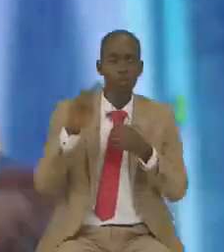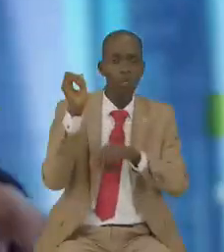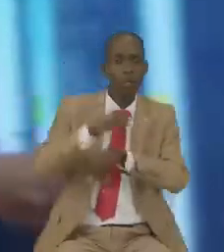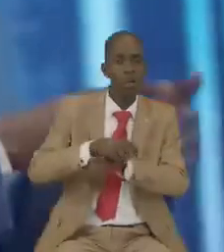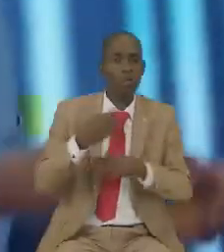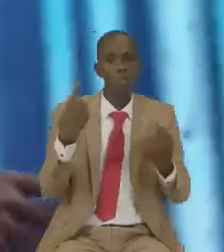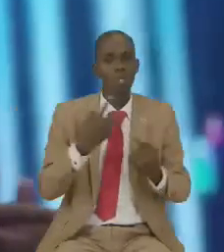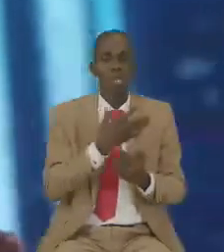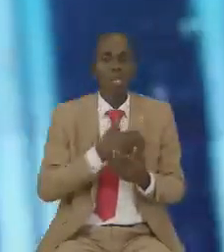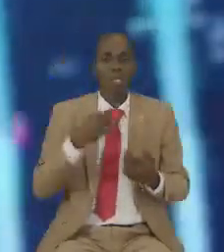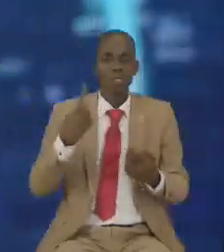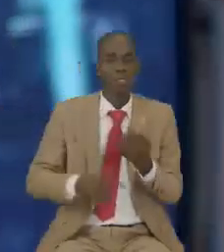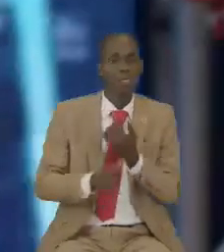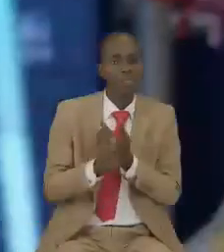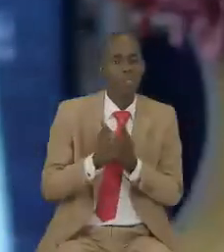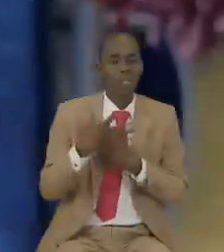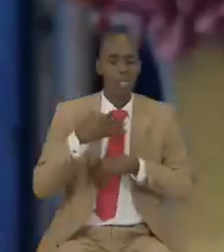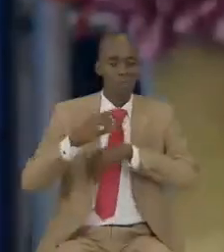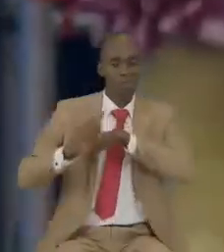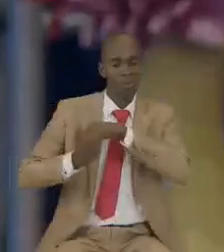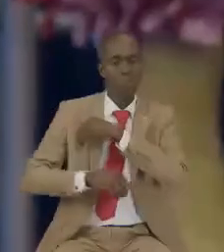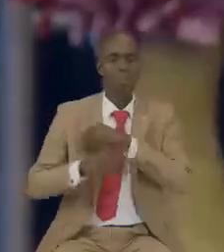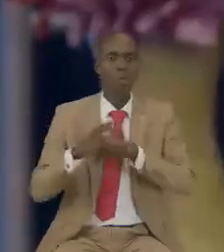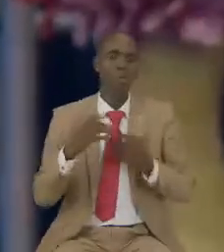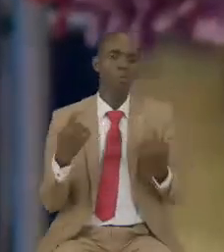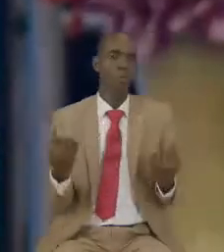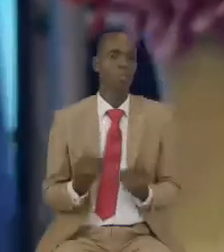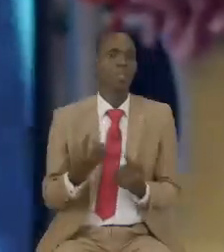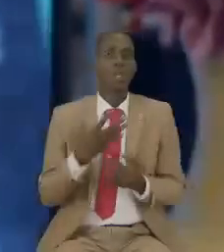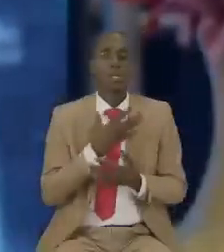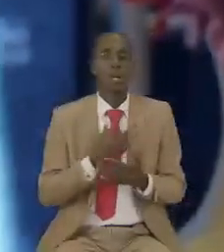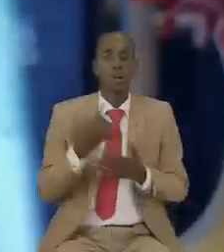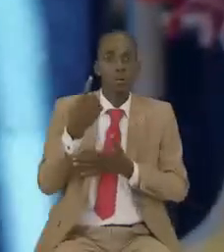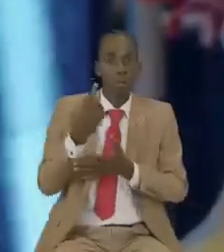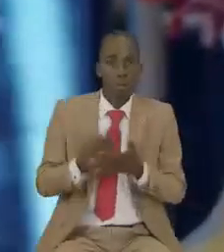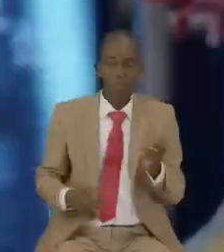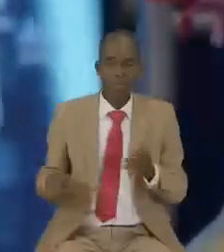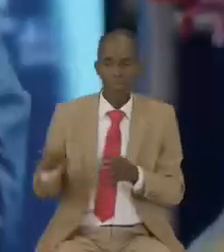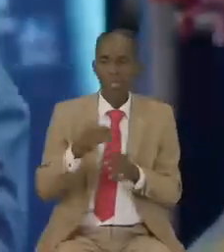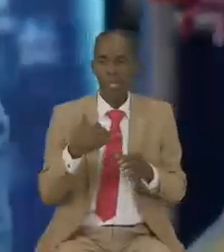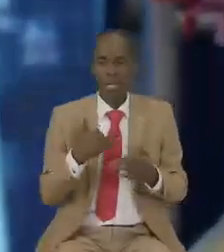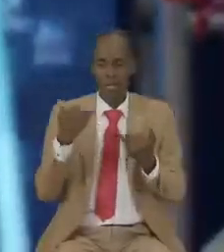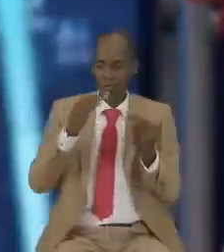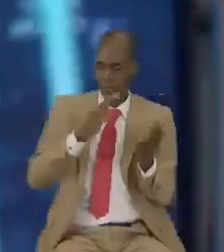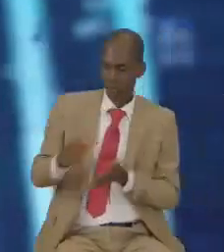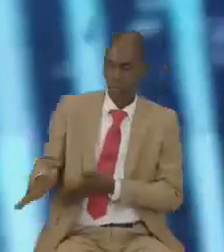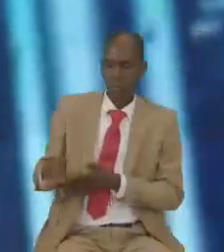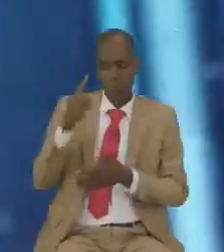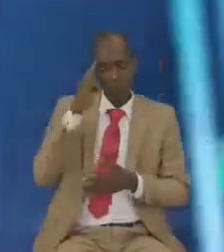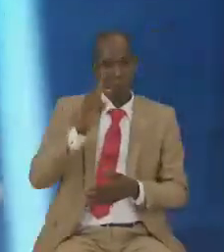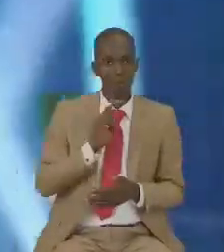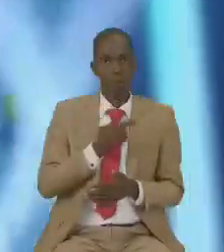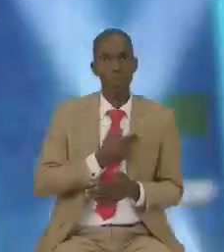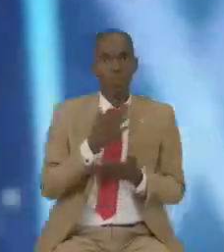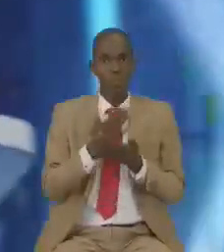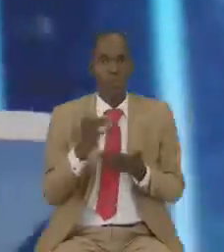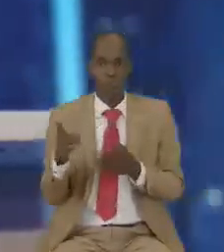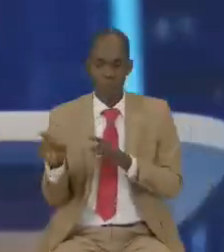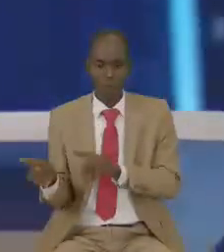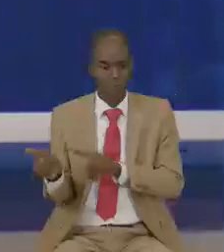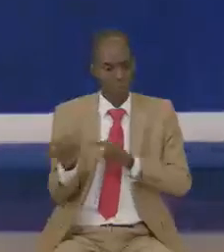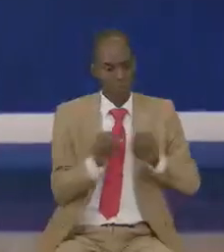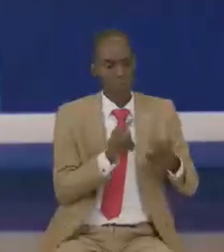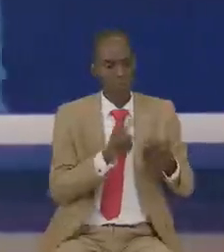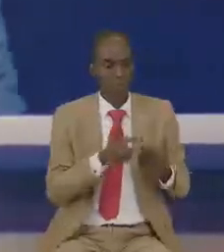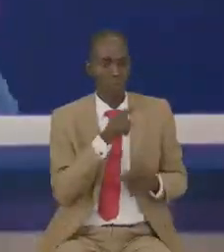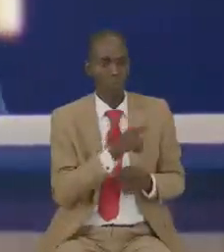sin or the punishment of sin. And what they have handed over to us, somebody handed over to them.